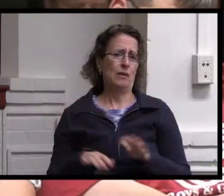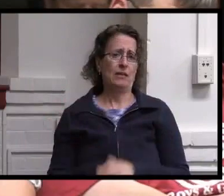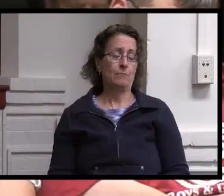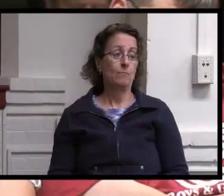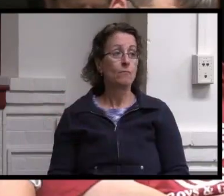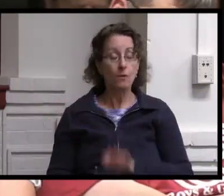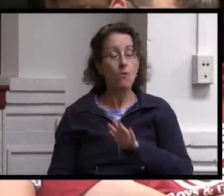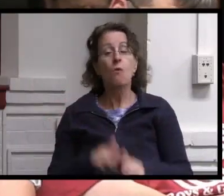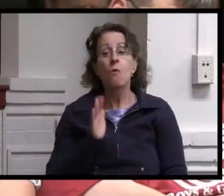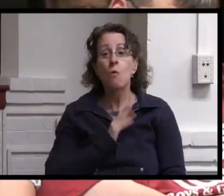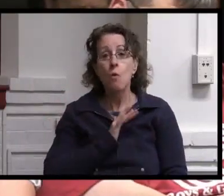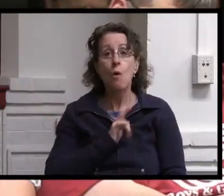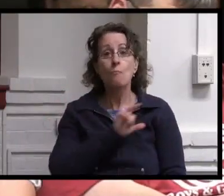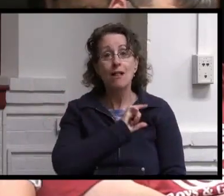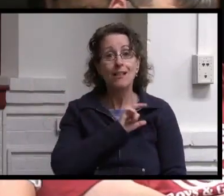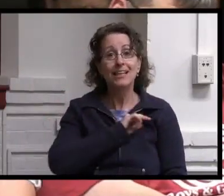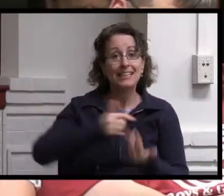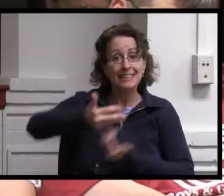policing that's been happening.